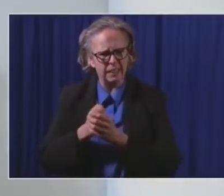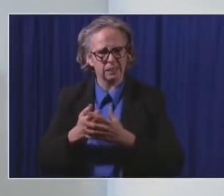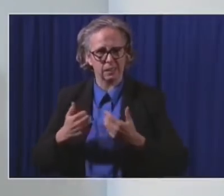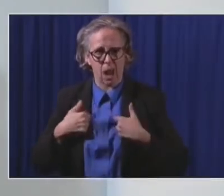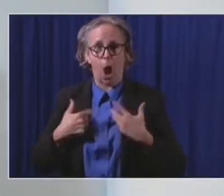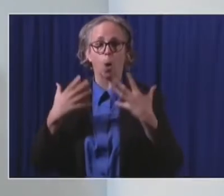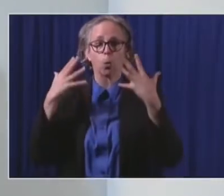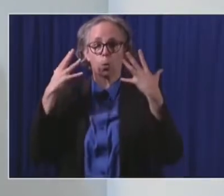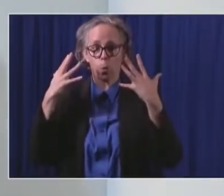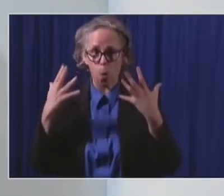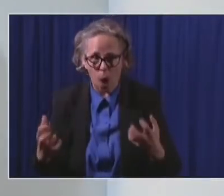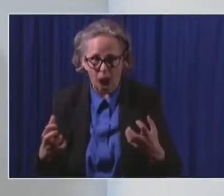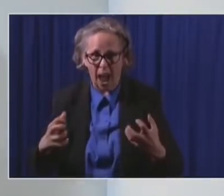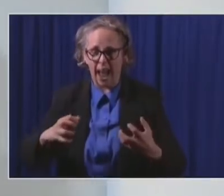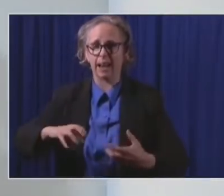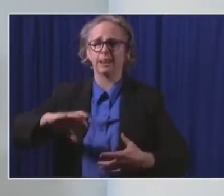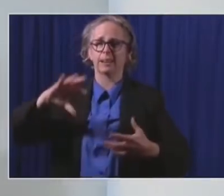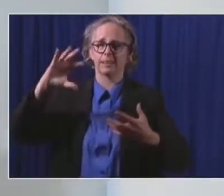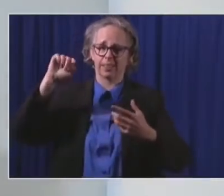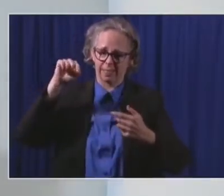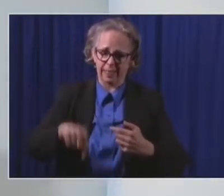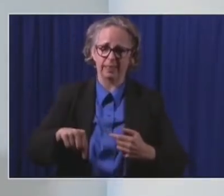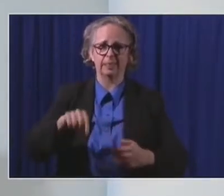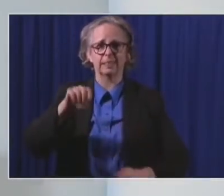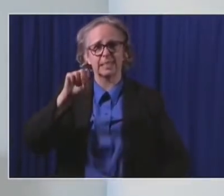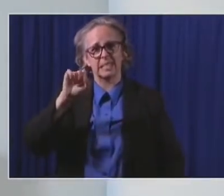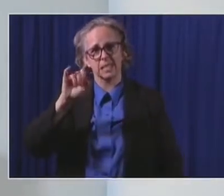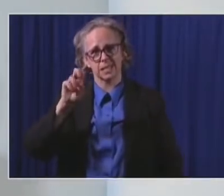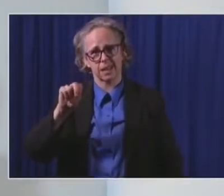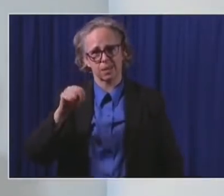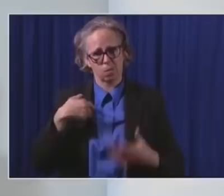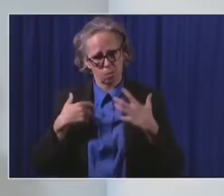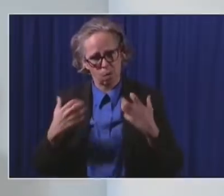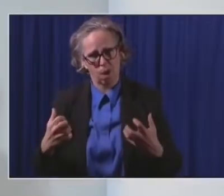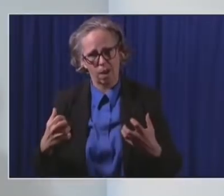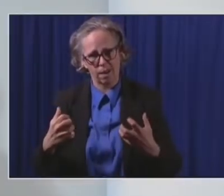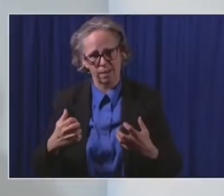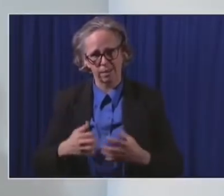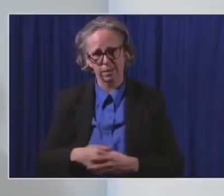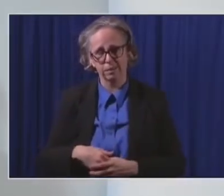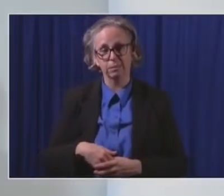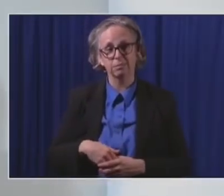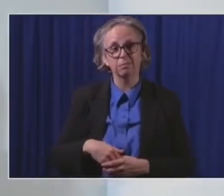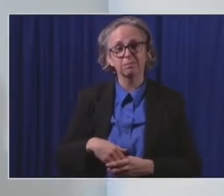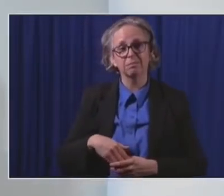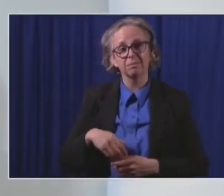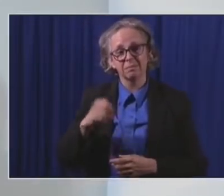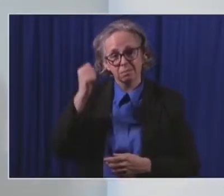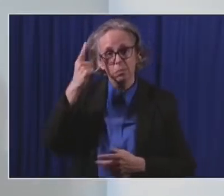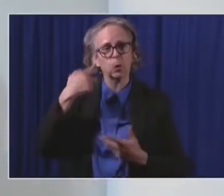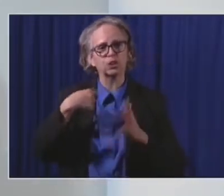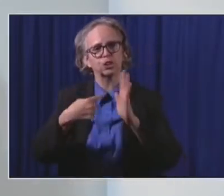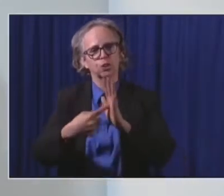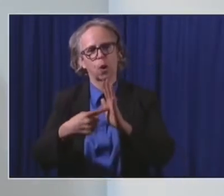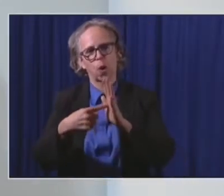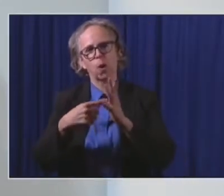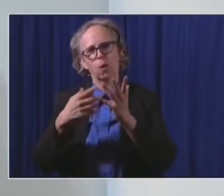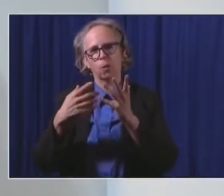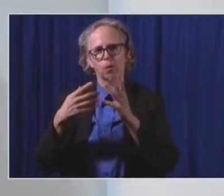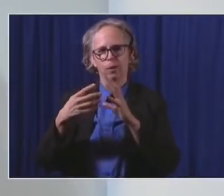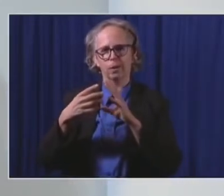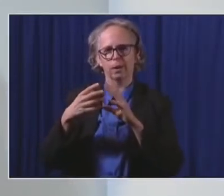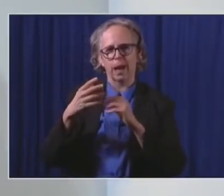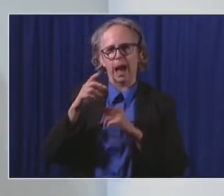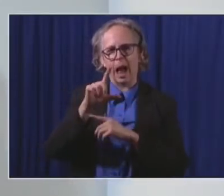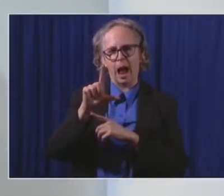That you're wearing a mask and practicing social distancing and washing your hands because you want to have a season. And I know